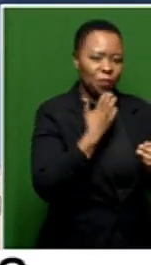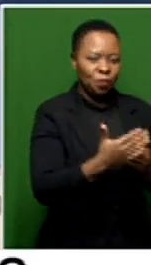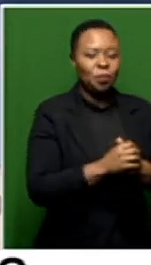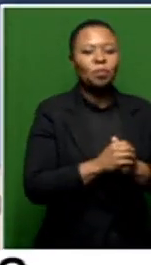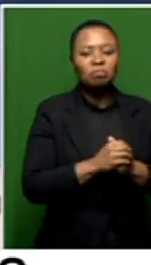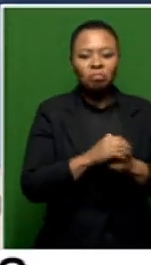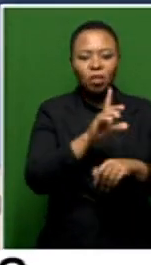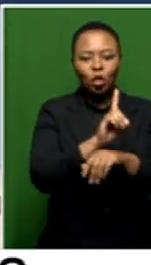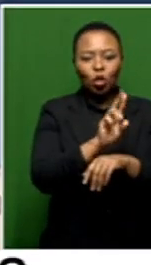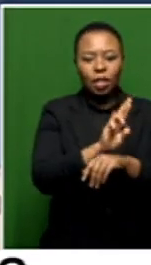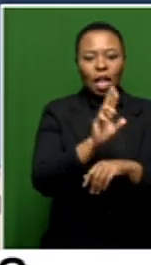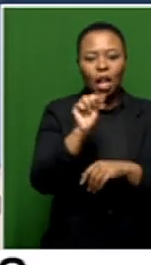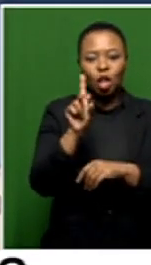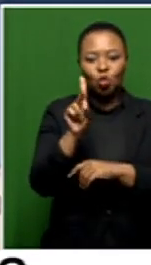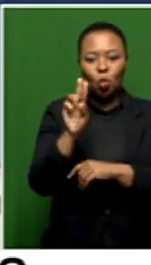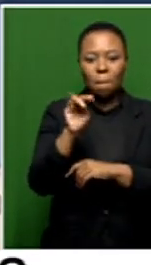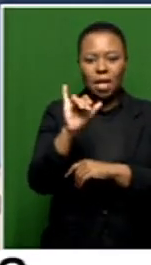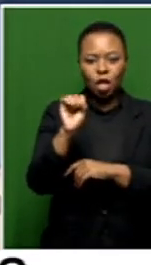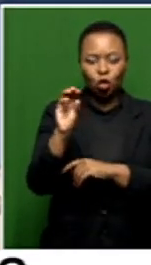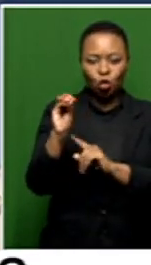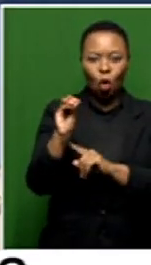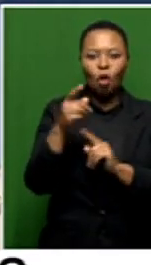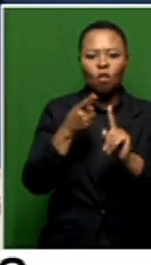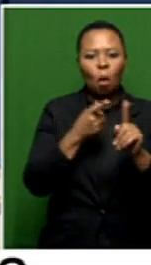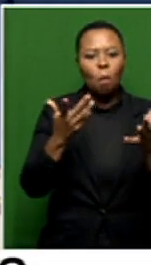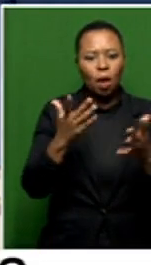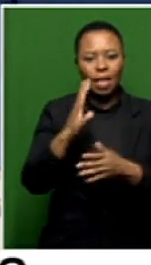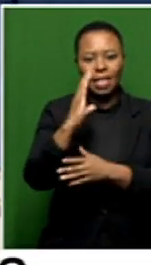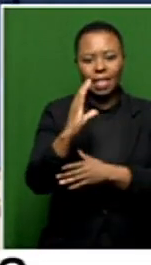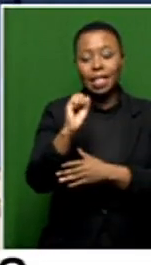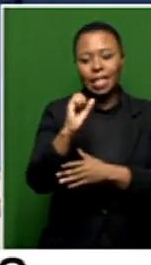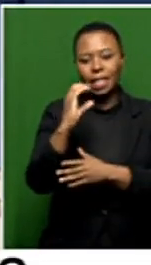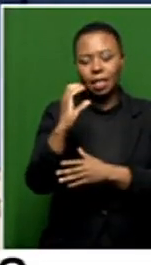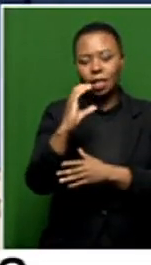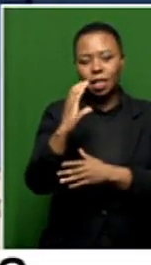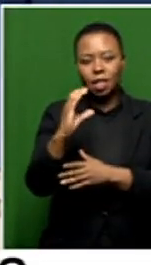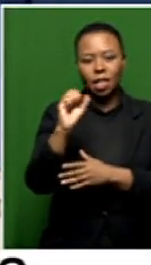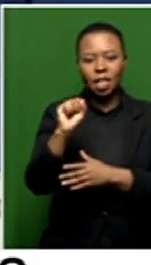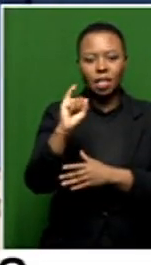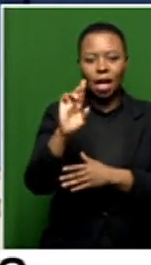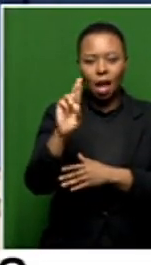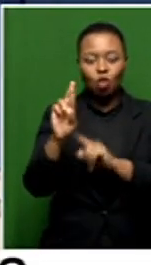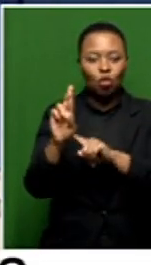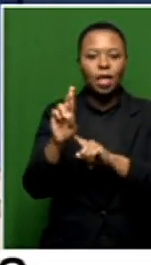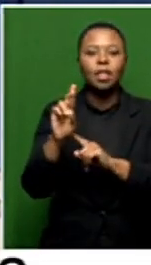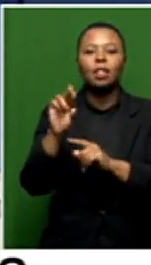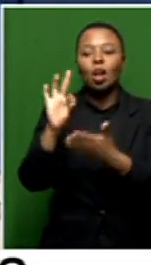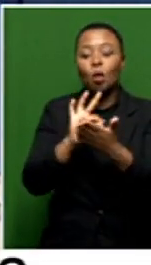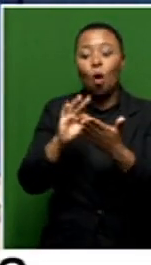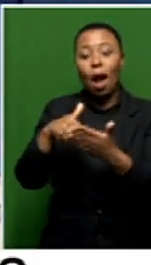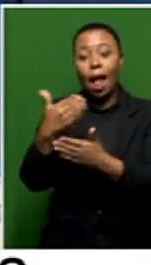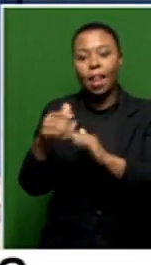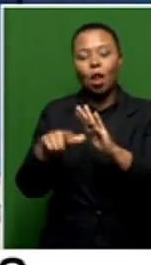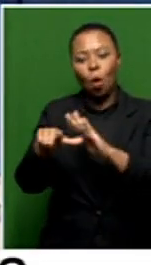was Dr. Ndumiso Cingo from the CSIR telling us a bit more about their role in the upcoming local government elections and, of course,